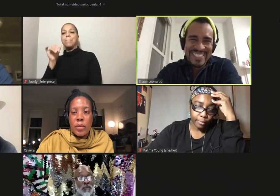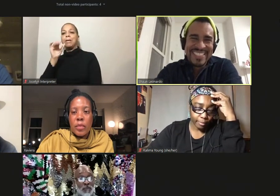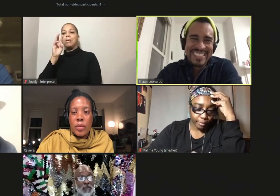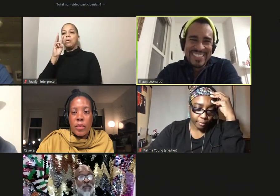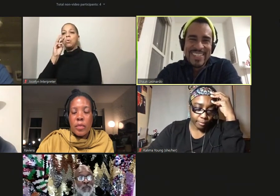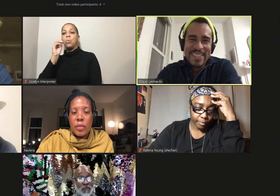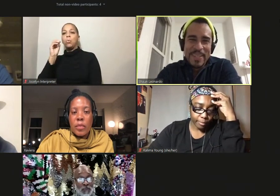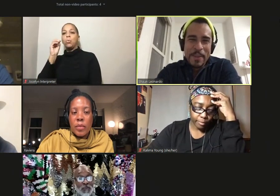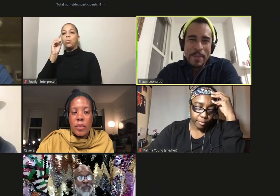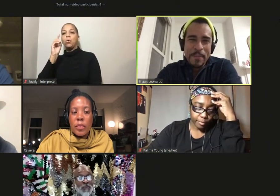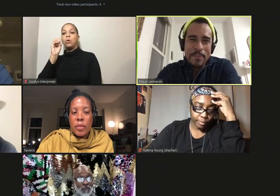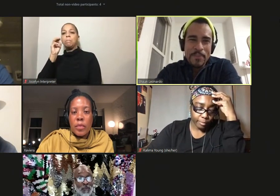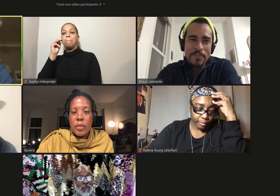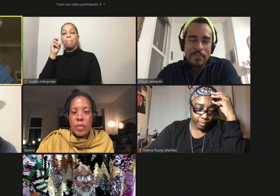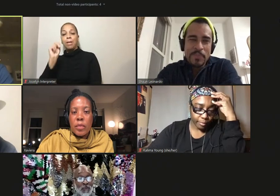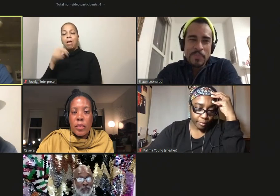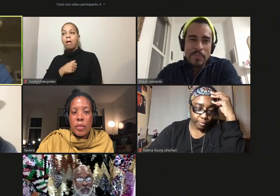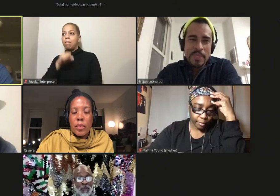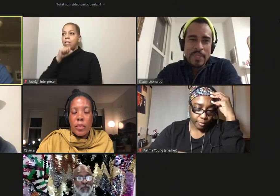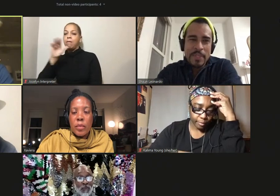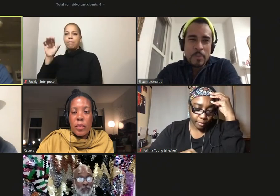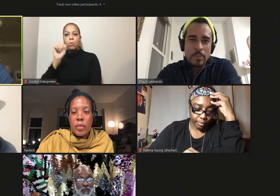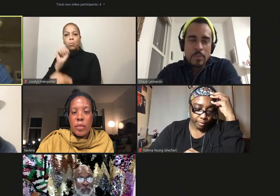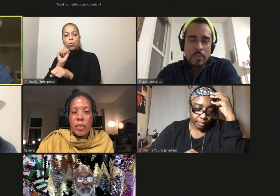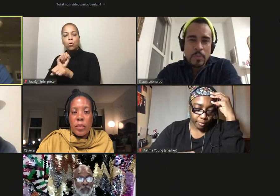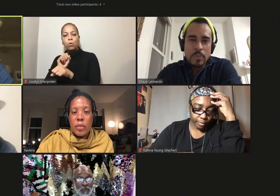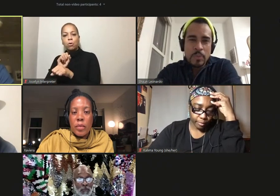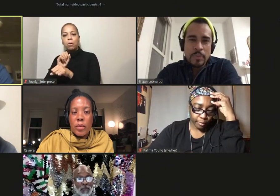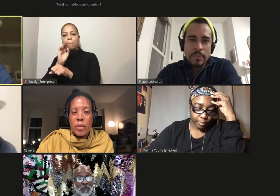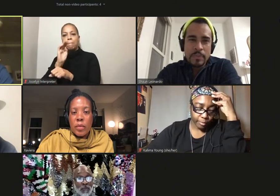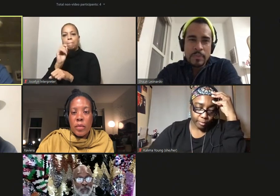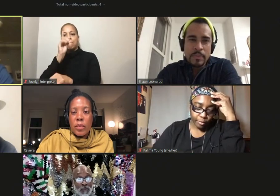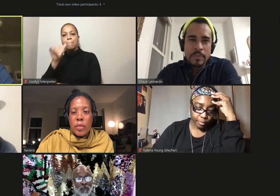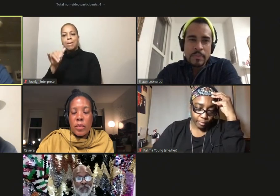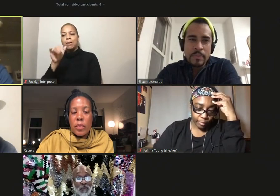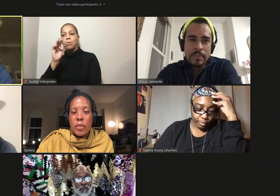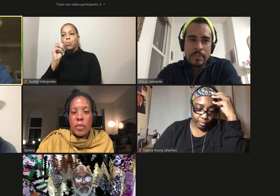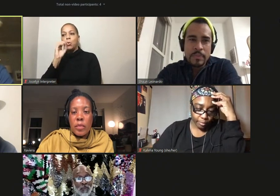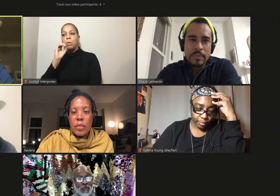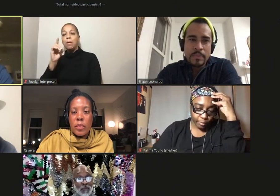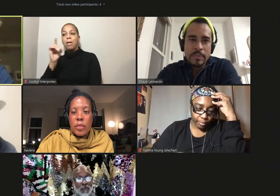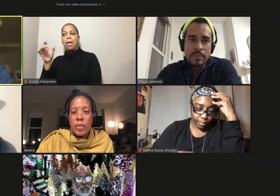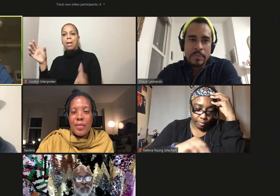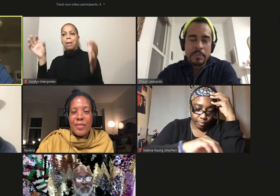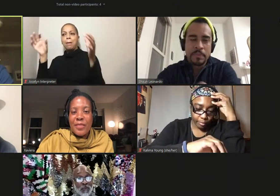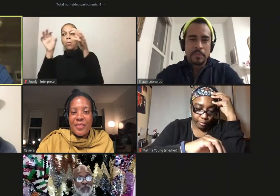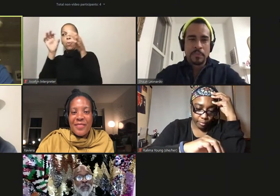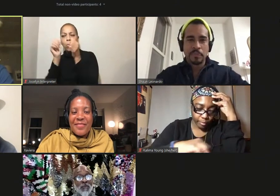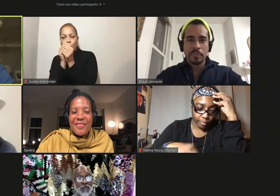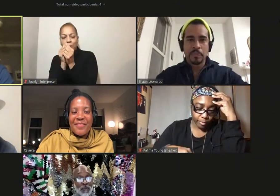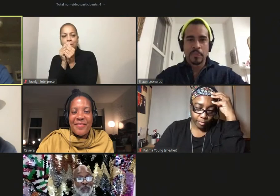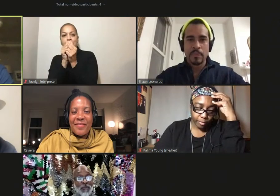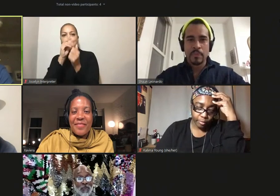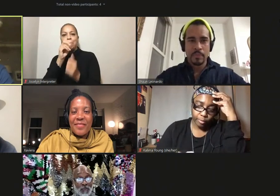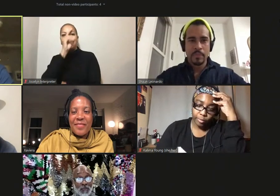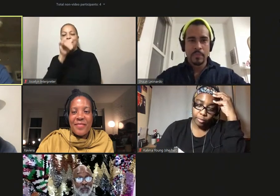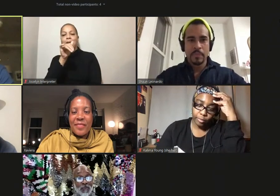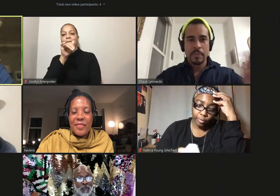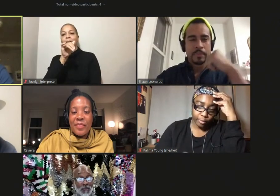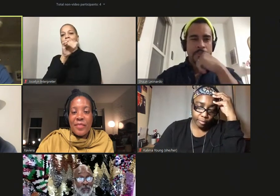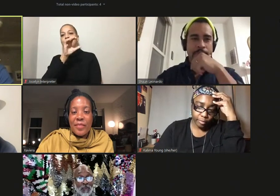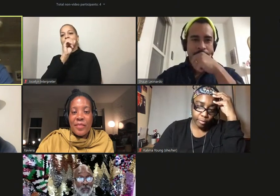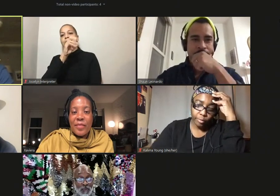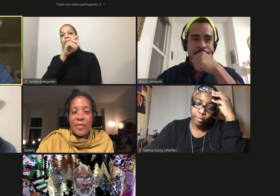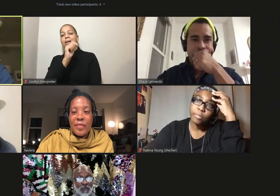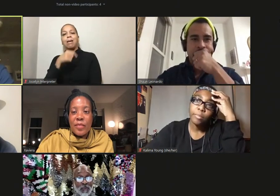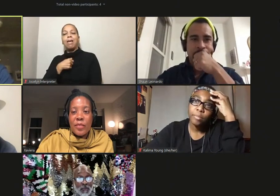You know what I mean? Like, because I love that work. It's something I love. It's something, and I would like to pair her with Mary Cassatt and like have a whole like conversation about